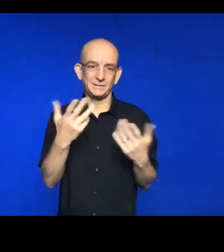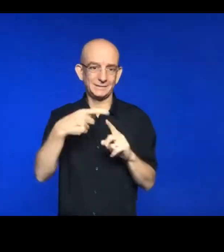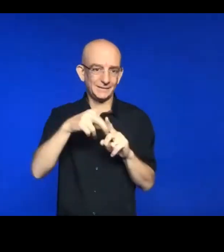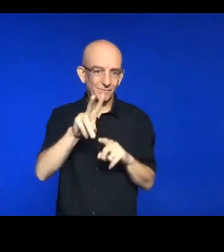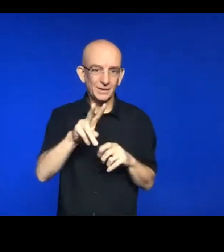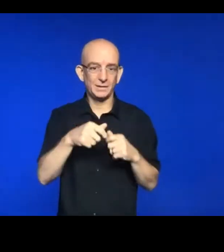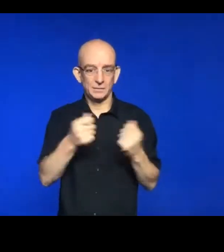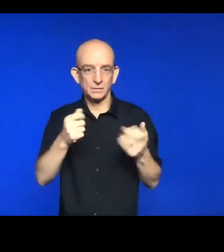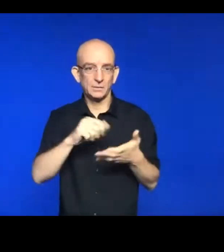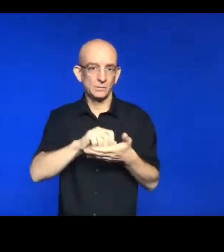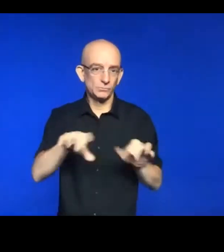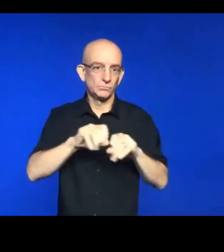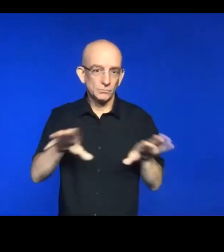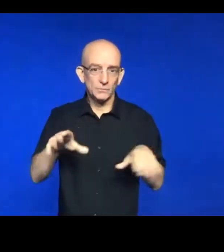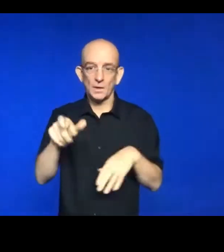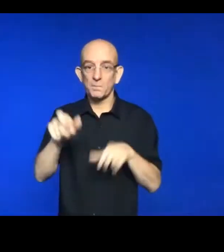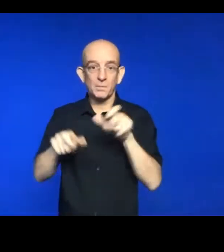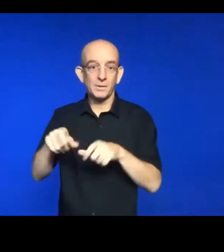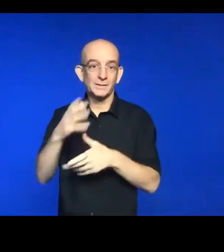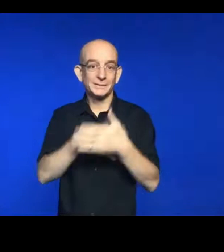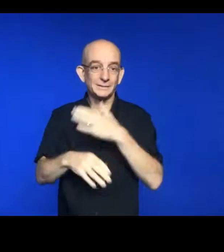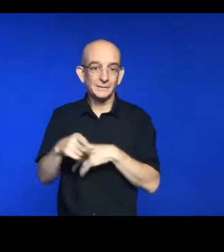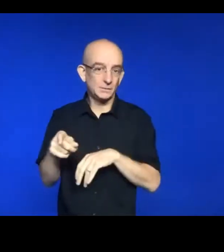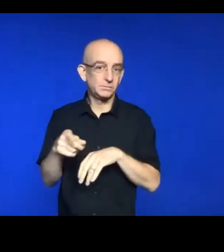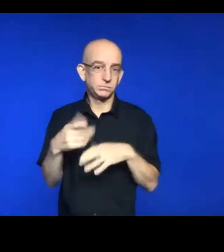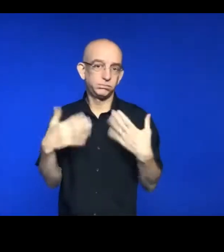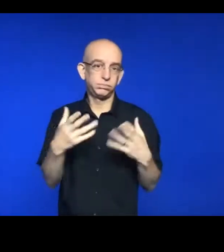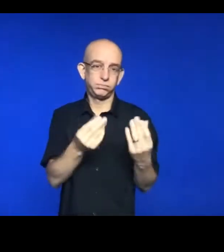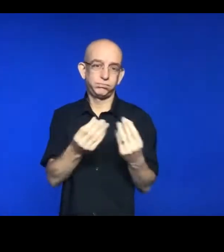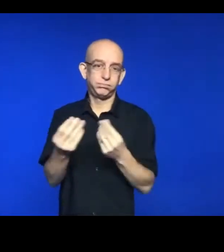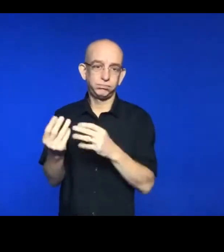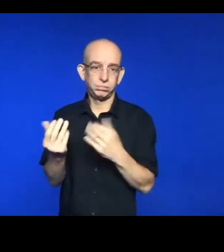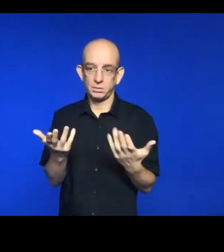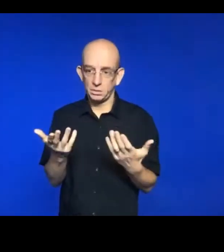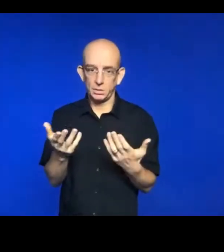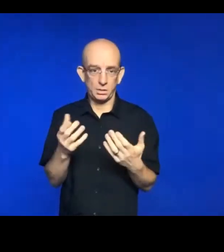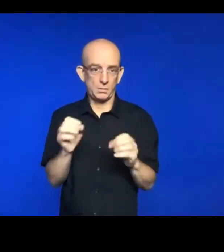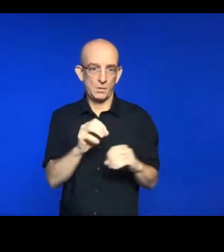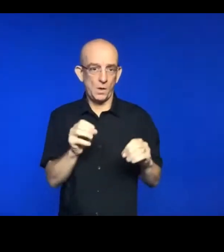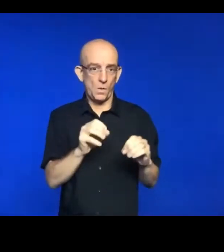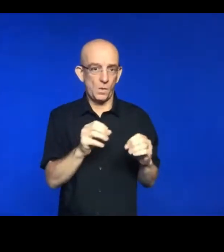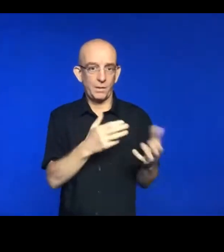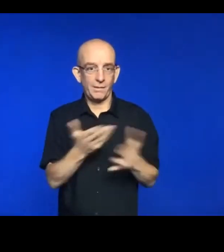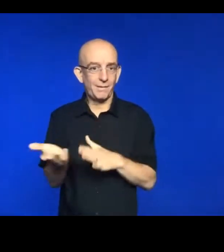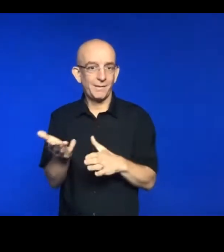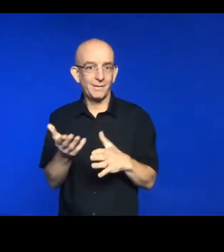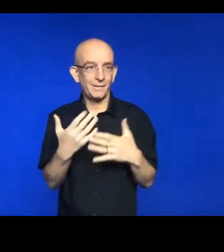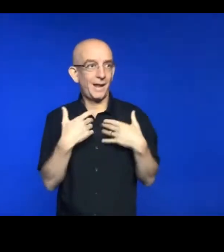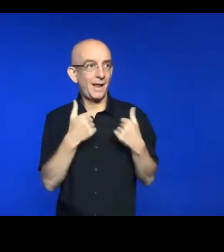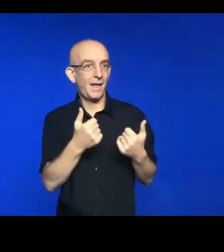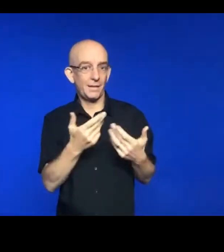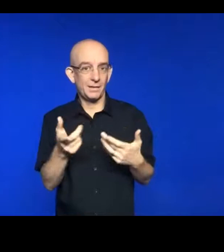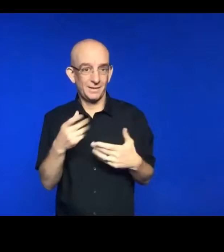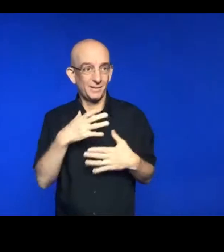frequently have been denied the health care needed because of triaging